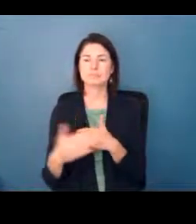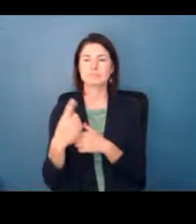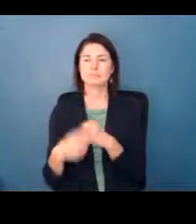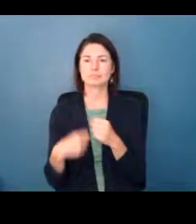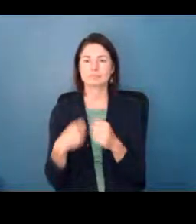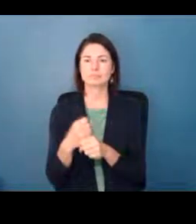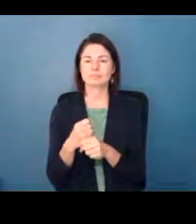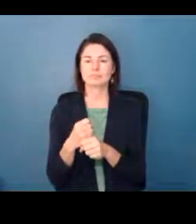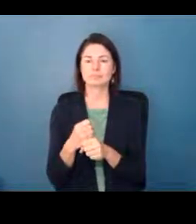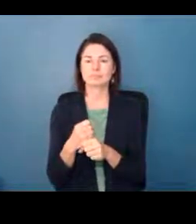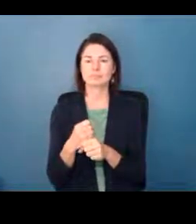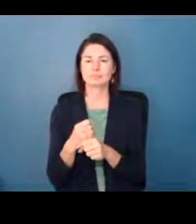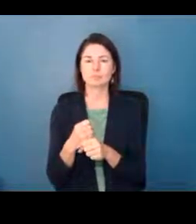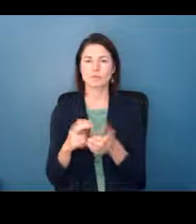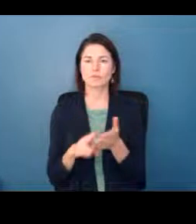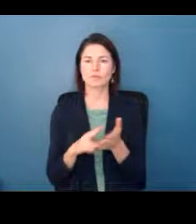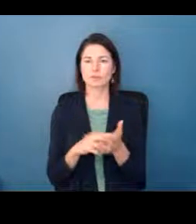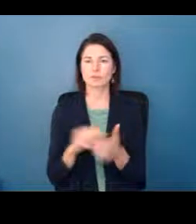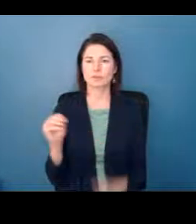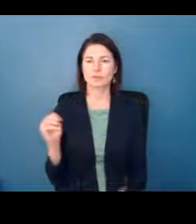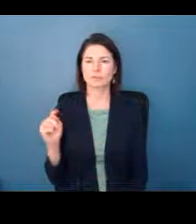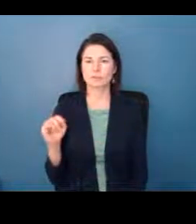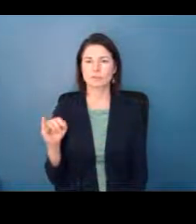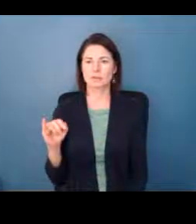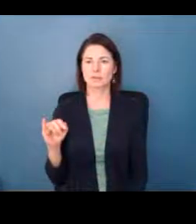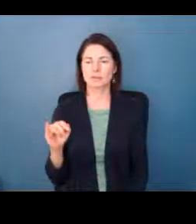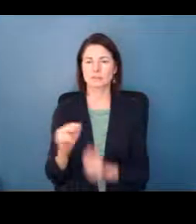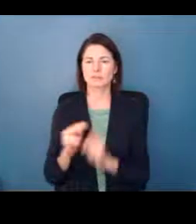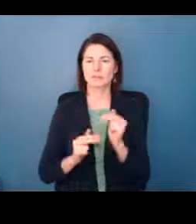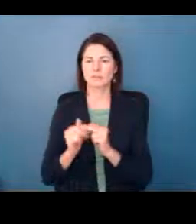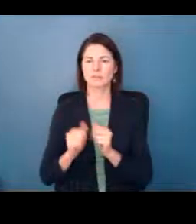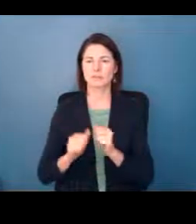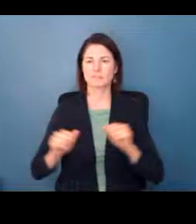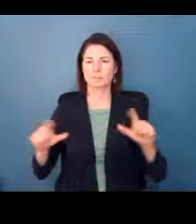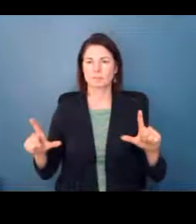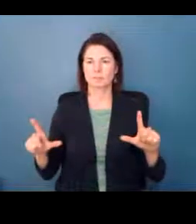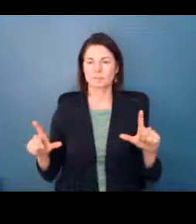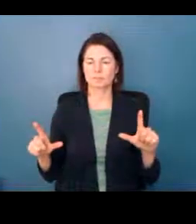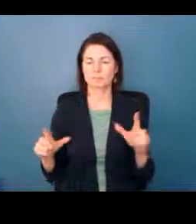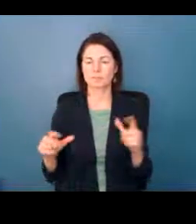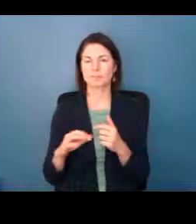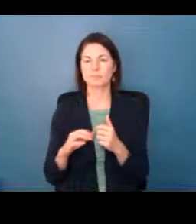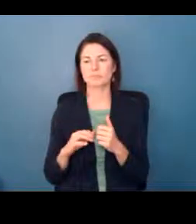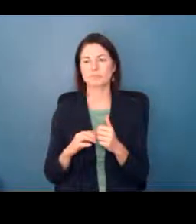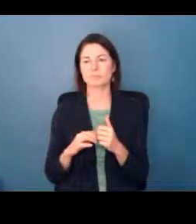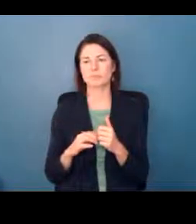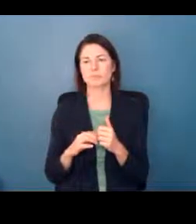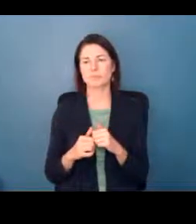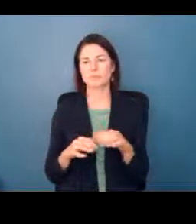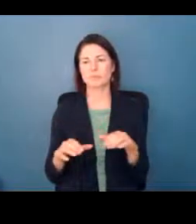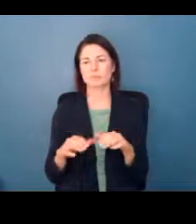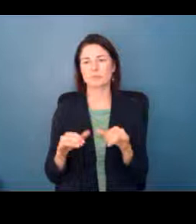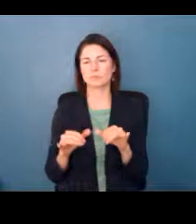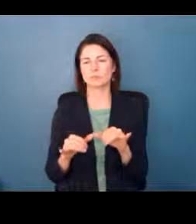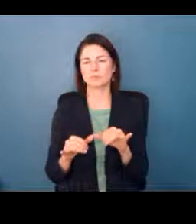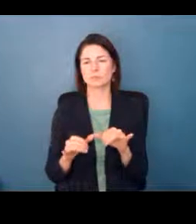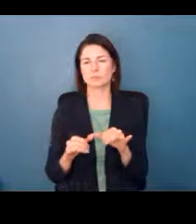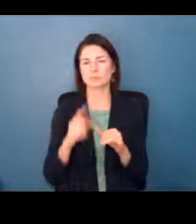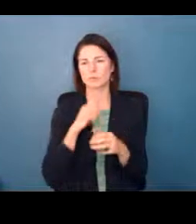MTI to really build us a framework for how to do measurements of